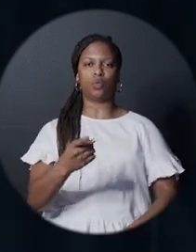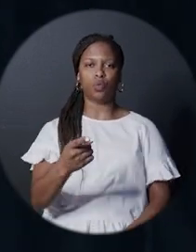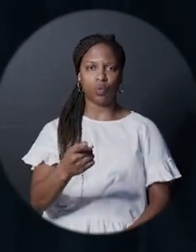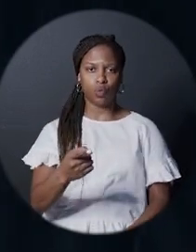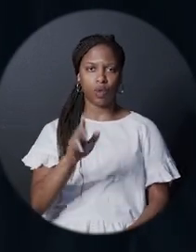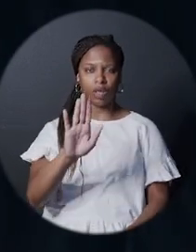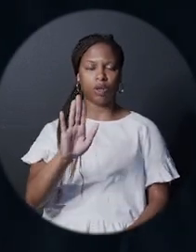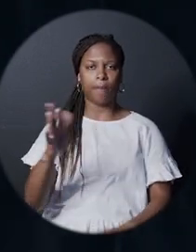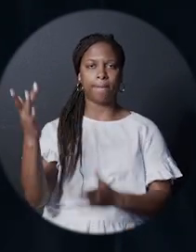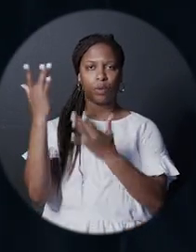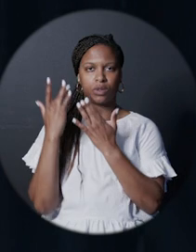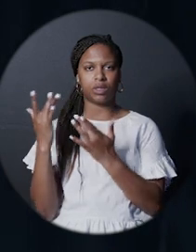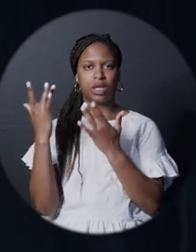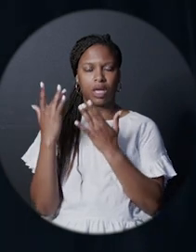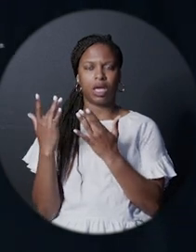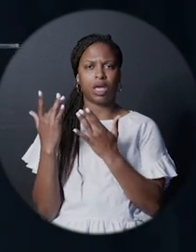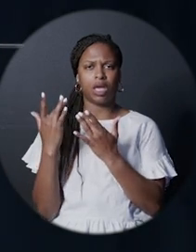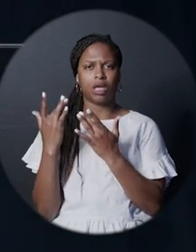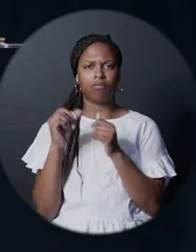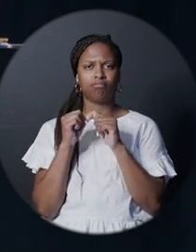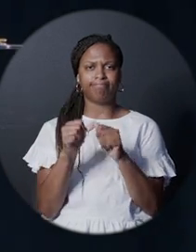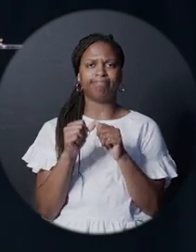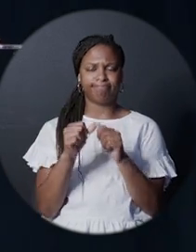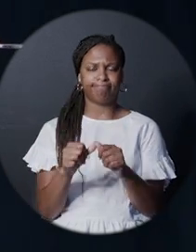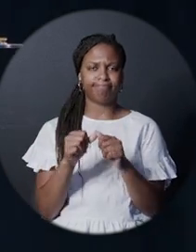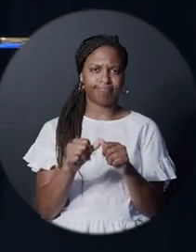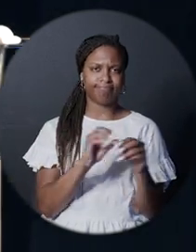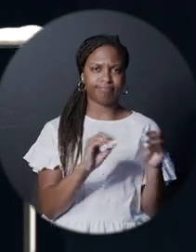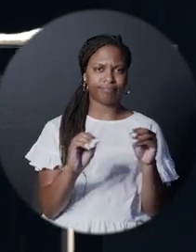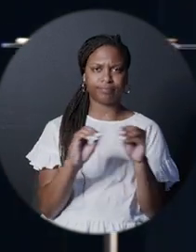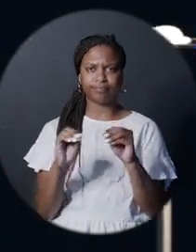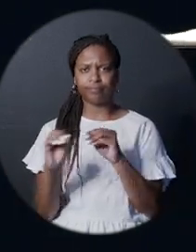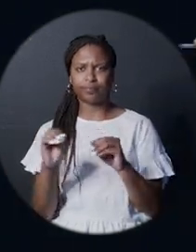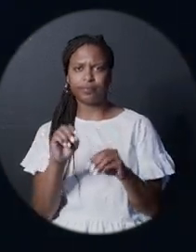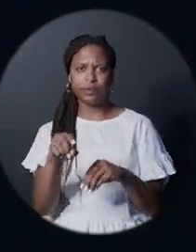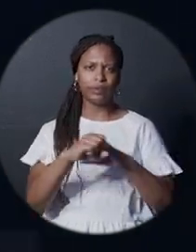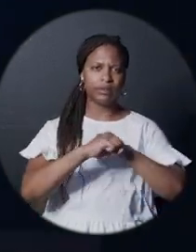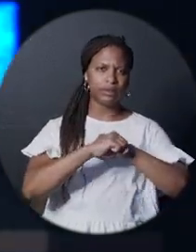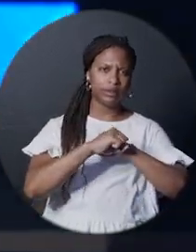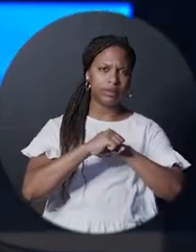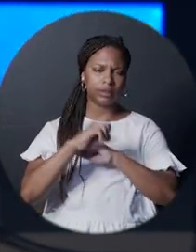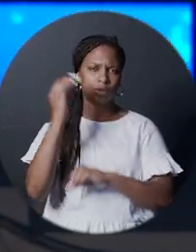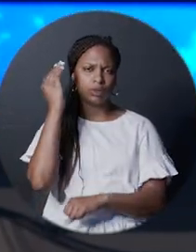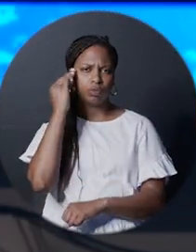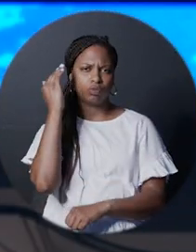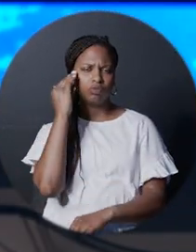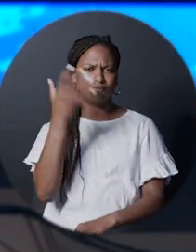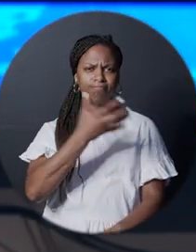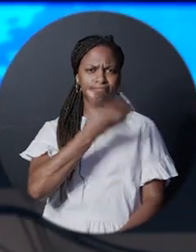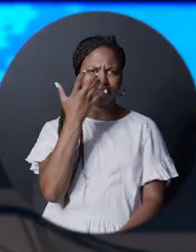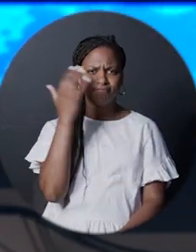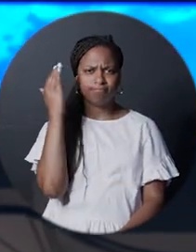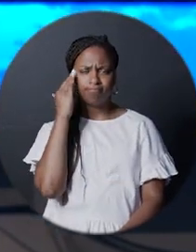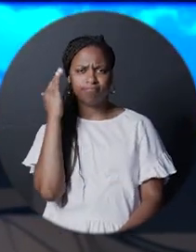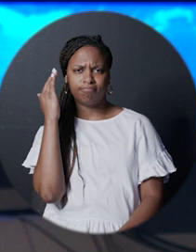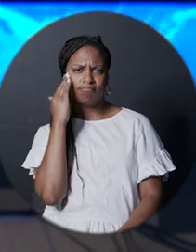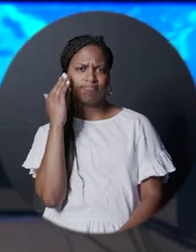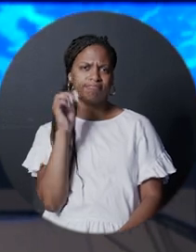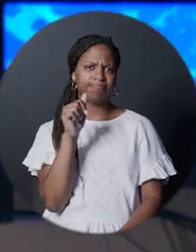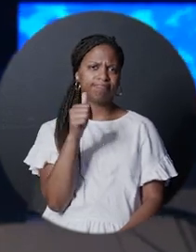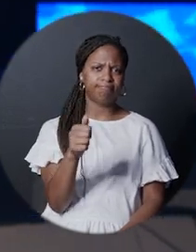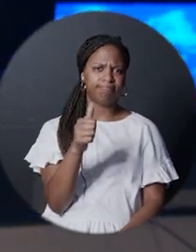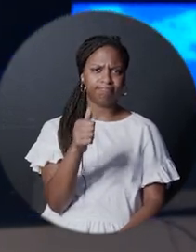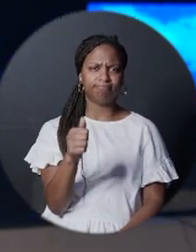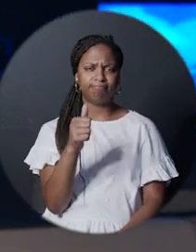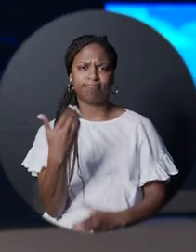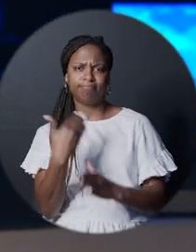offended you, you are at their mercy. And they will keep you moving, because as long as you're on defense and they know what makes you mad